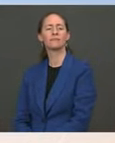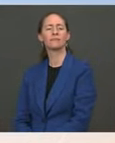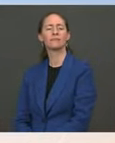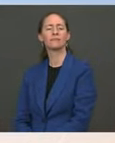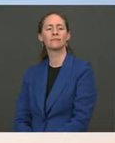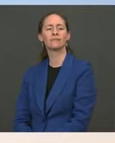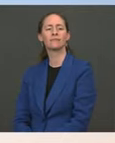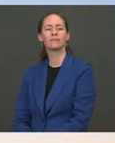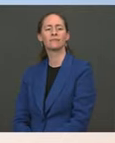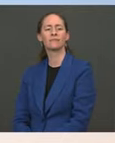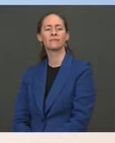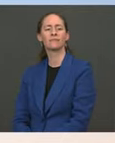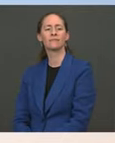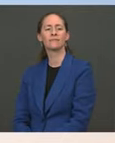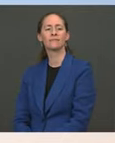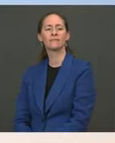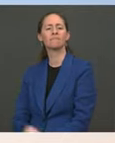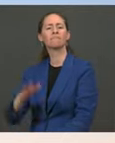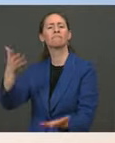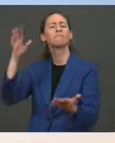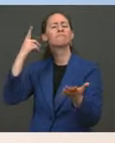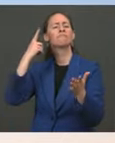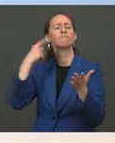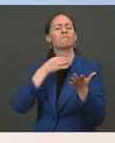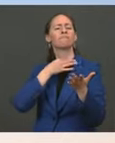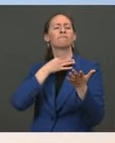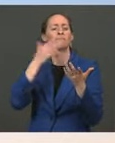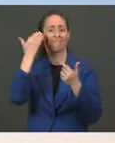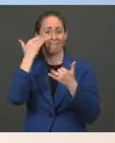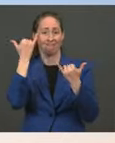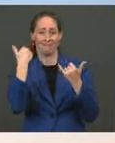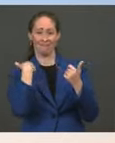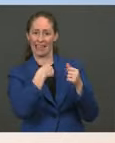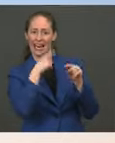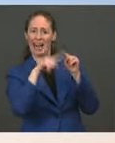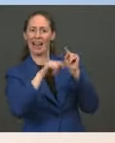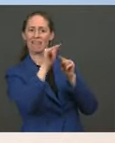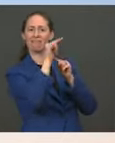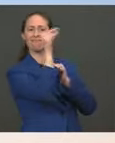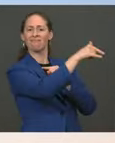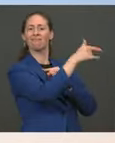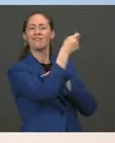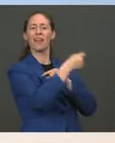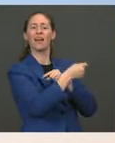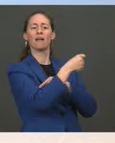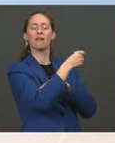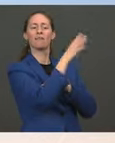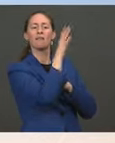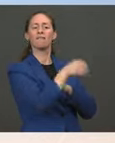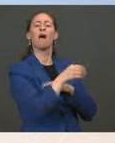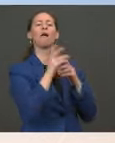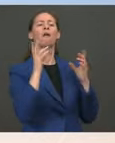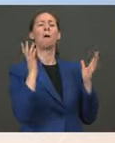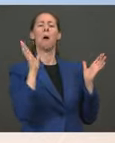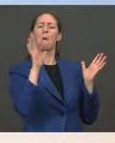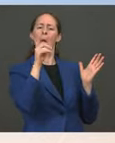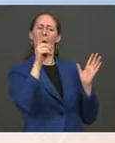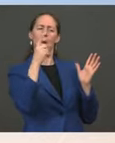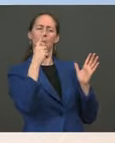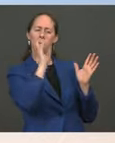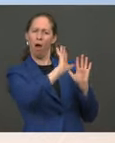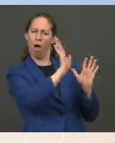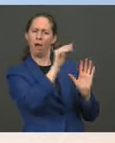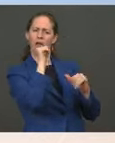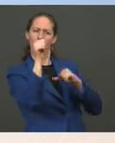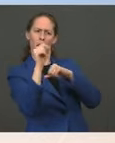doesn't punish them and neighboring countries, but South Africa's leaders say it does. How long does the White House envision that